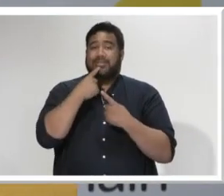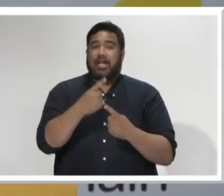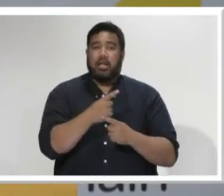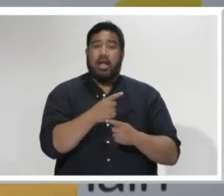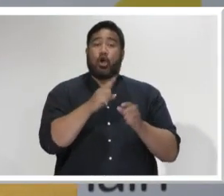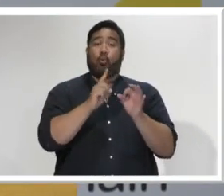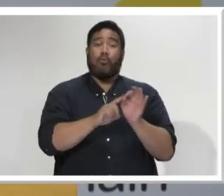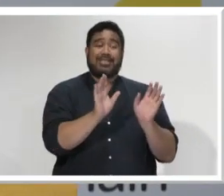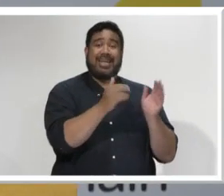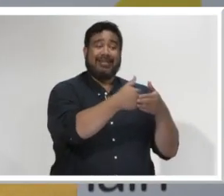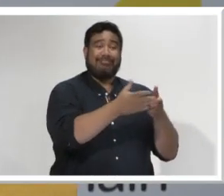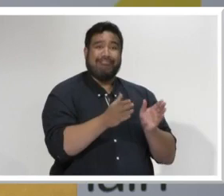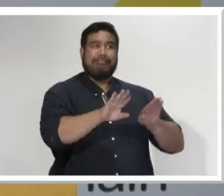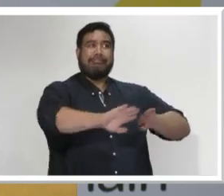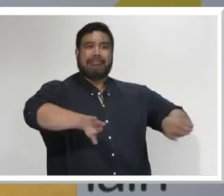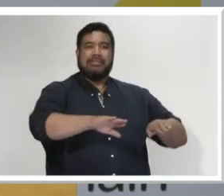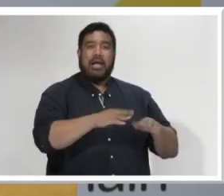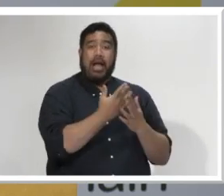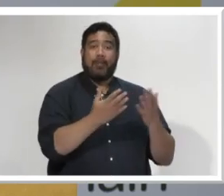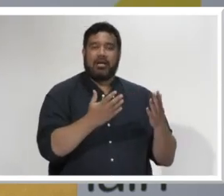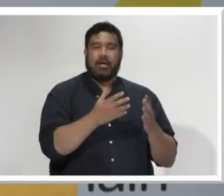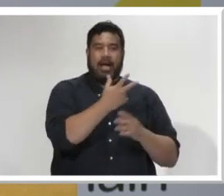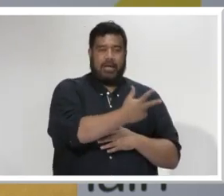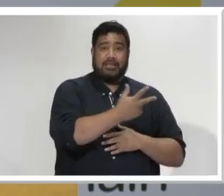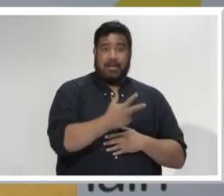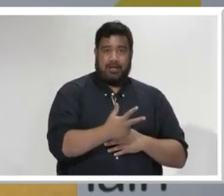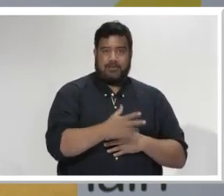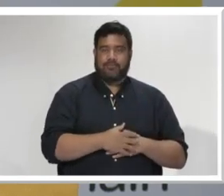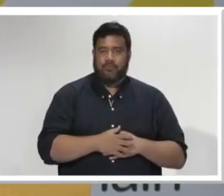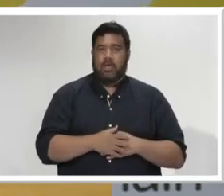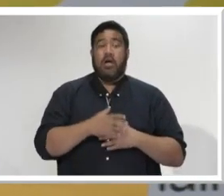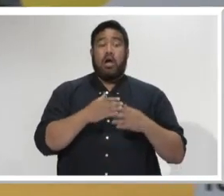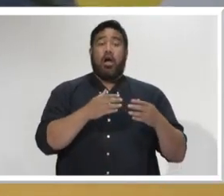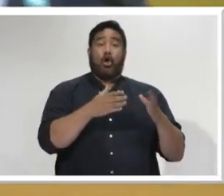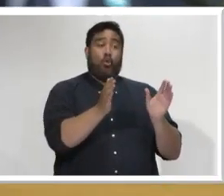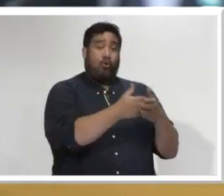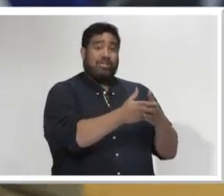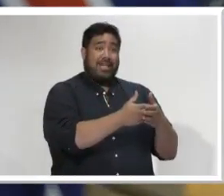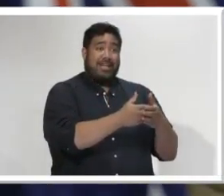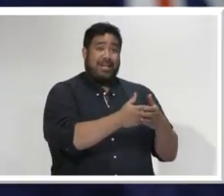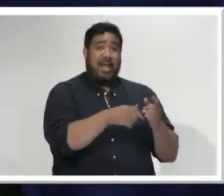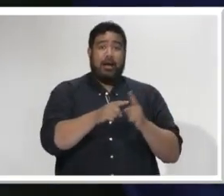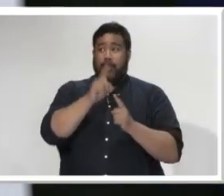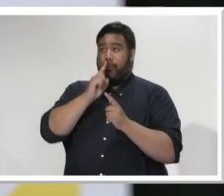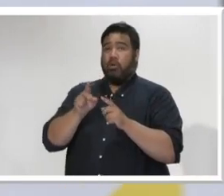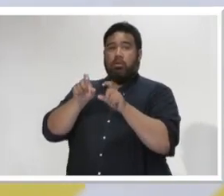88. And then the total combined of quarantined and in hotels is